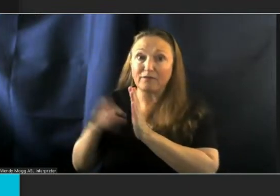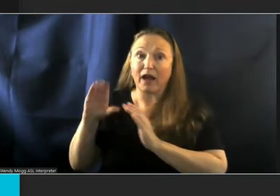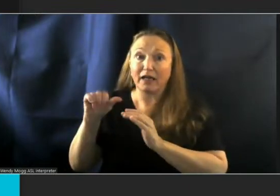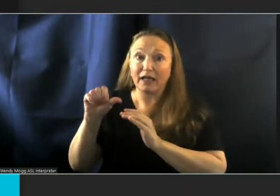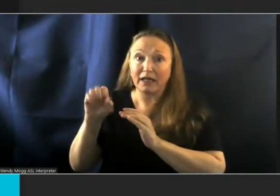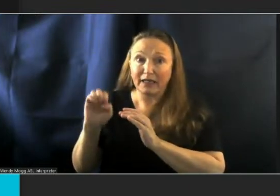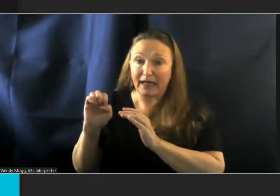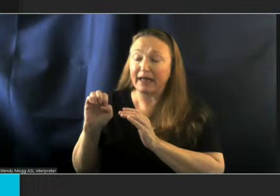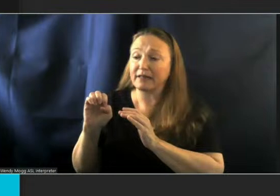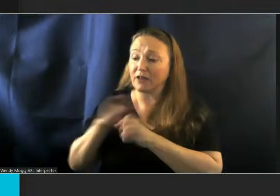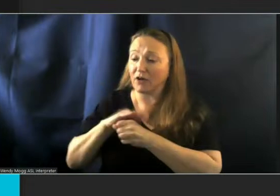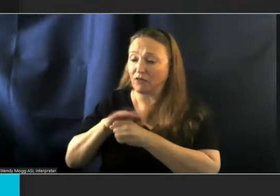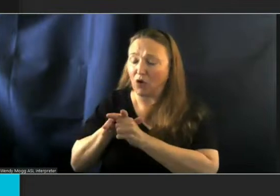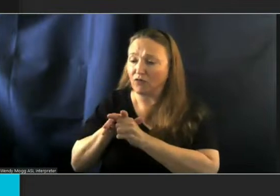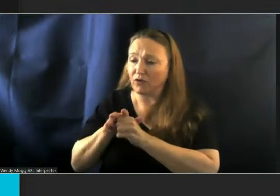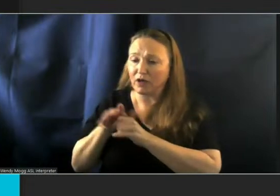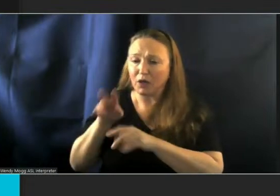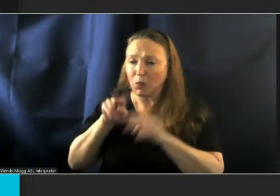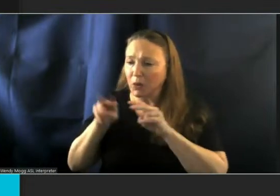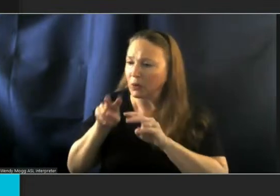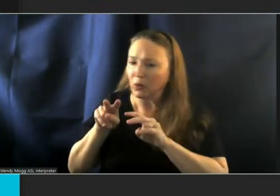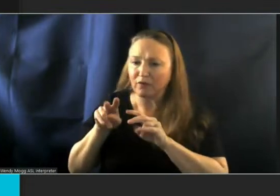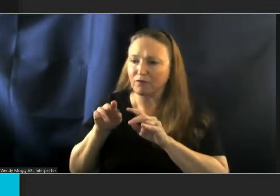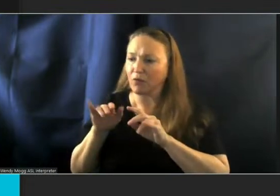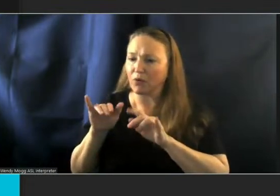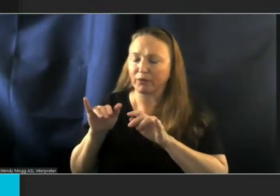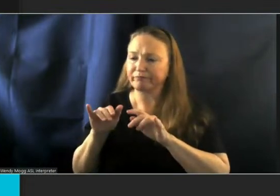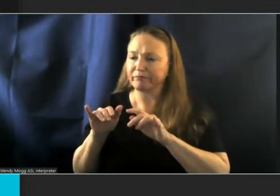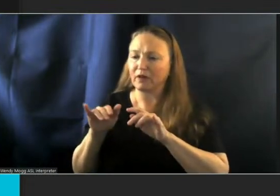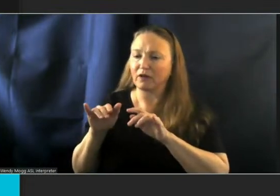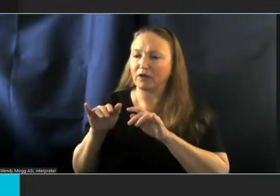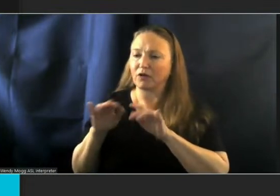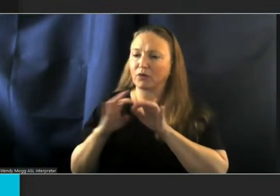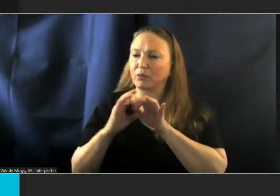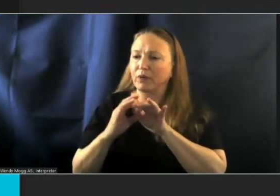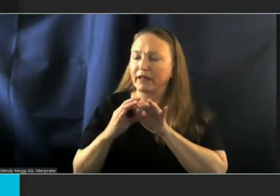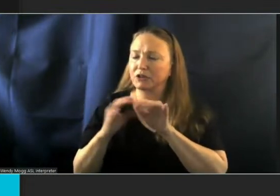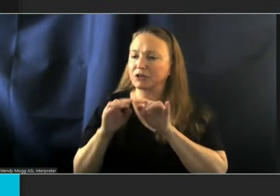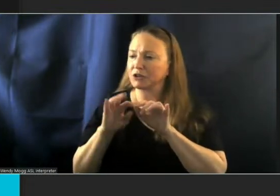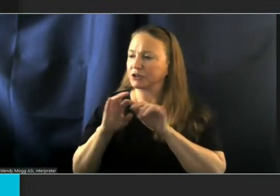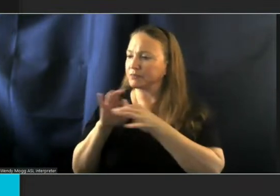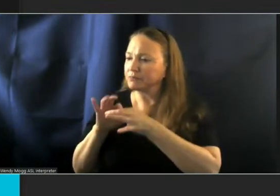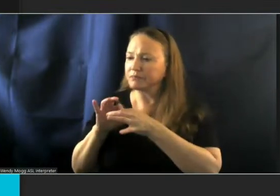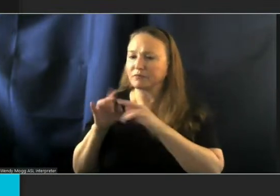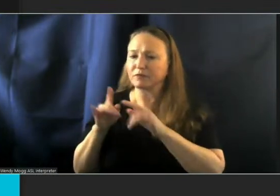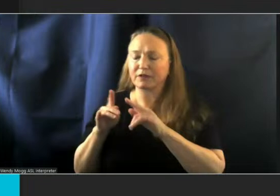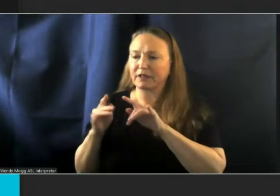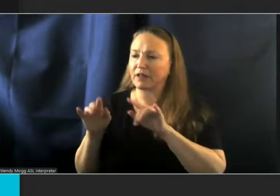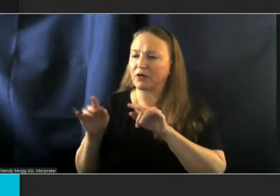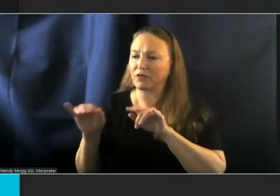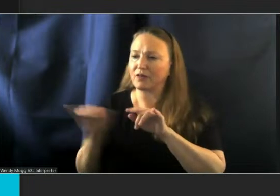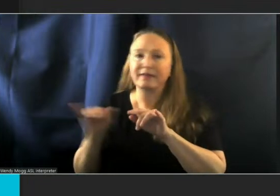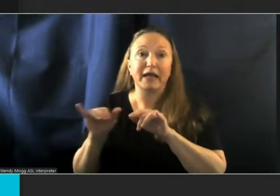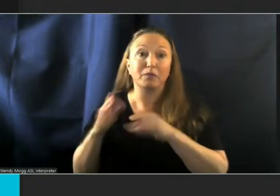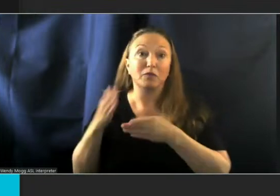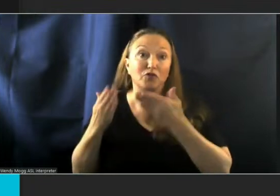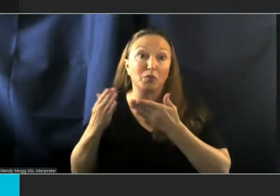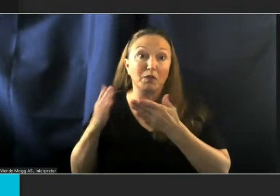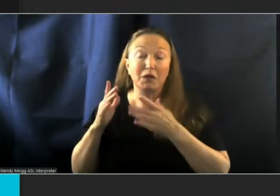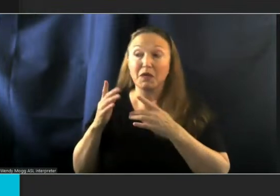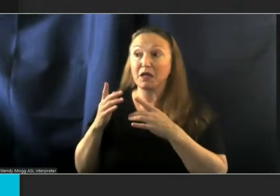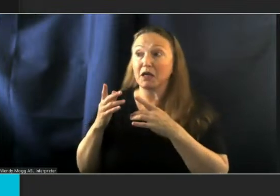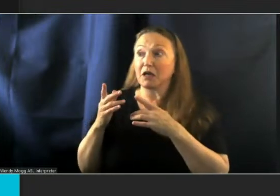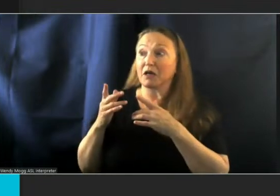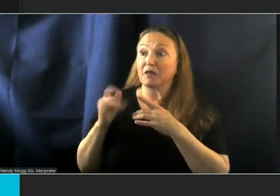common relationships. That individual, when they speak to our CIC team, might not have been aware of